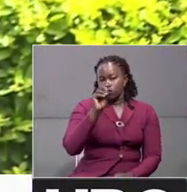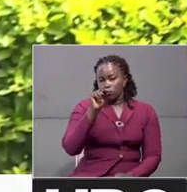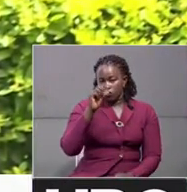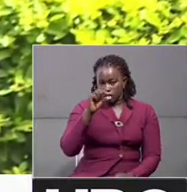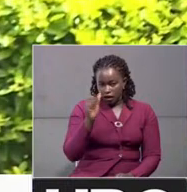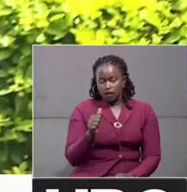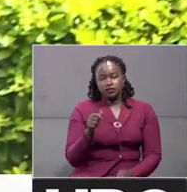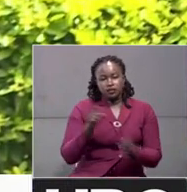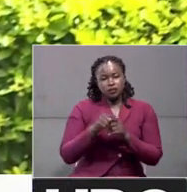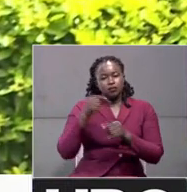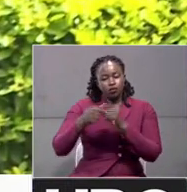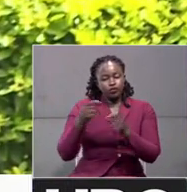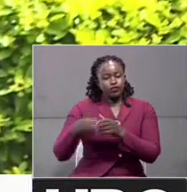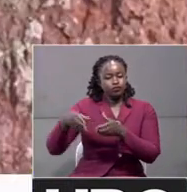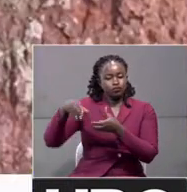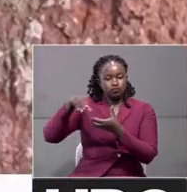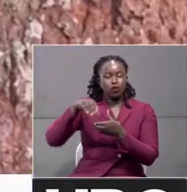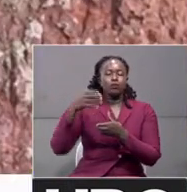tufukirire.